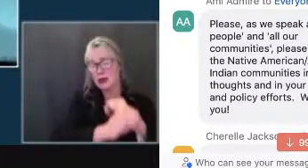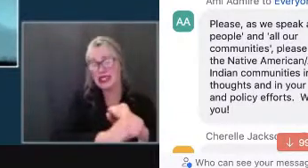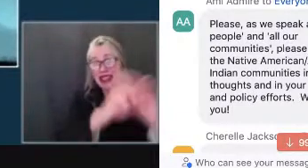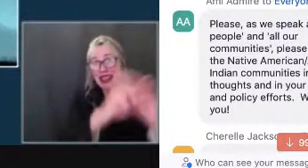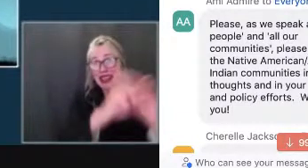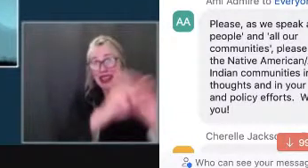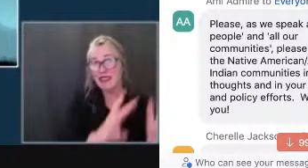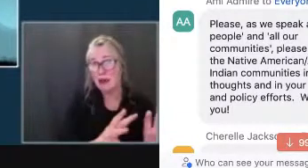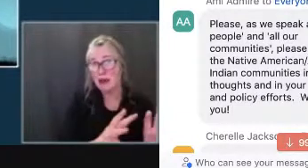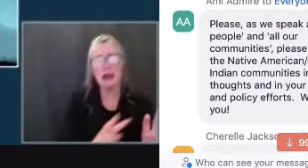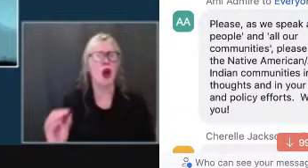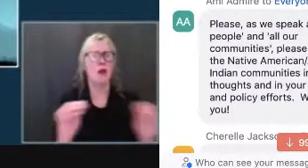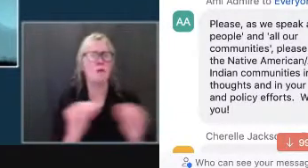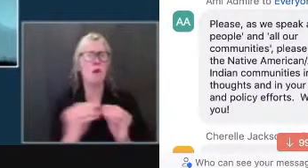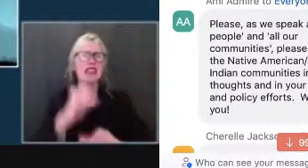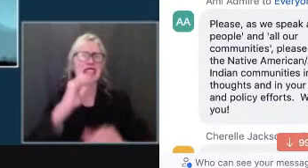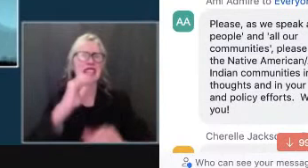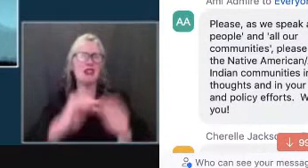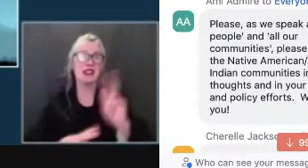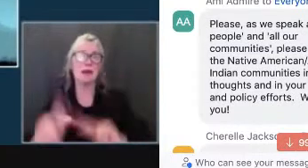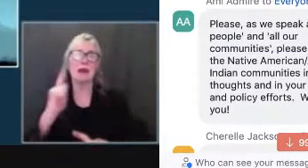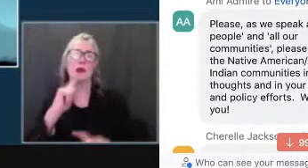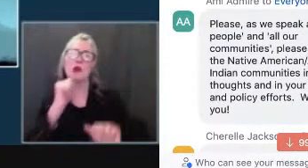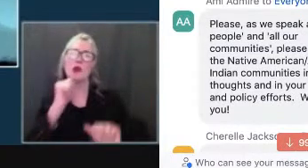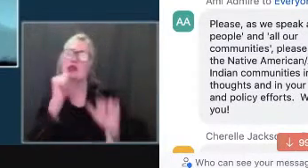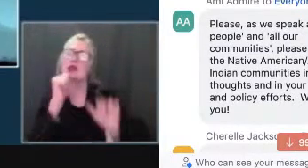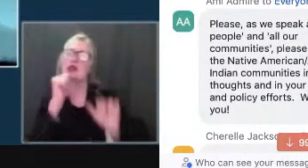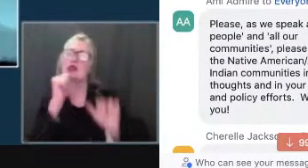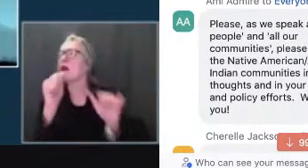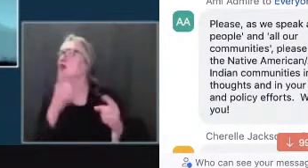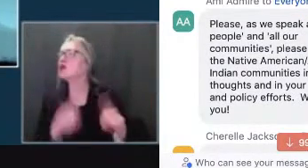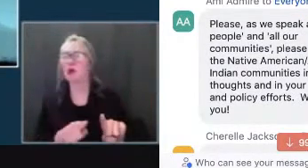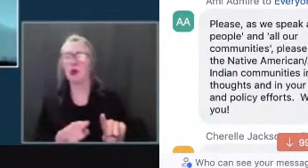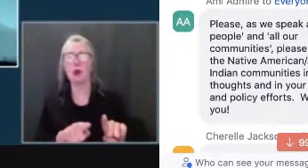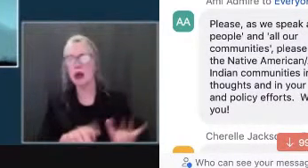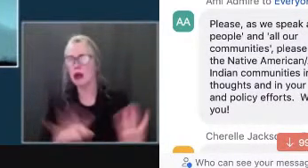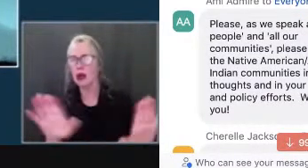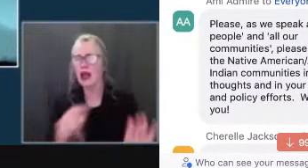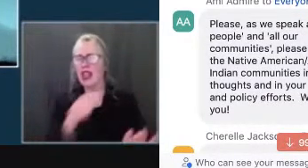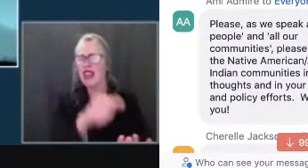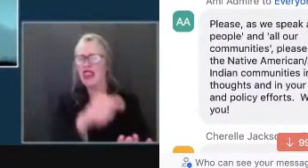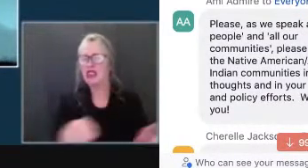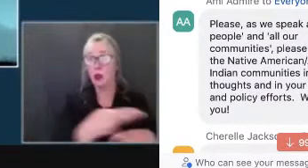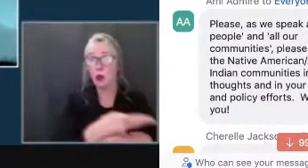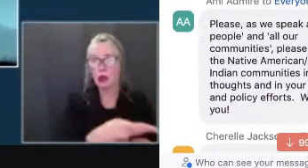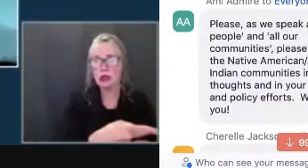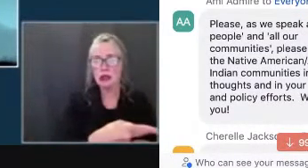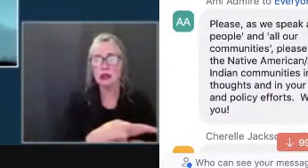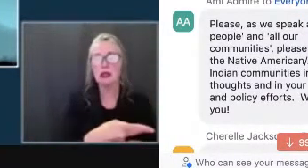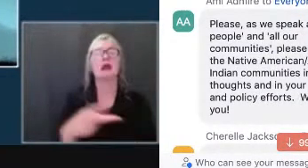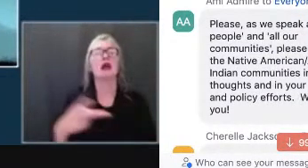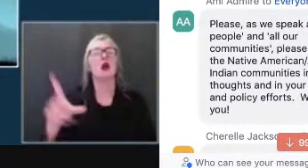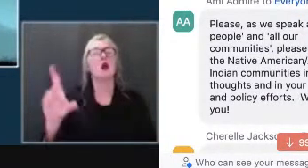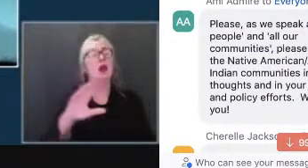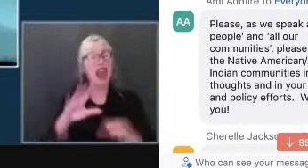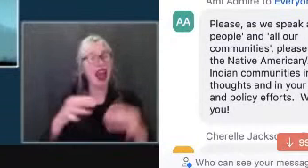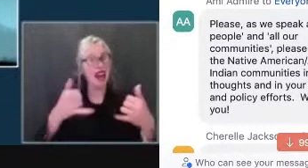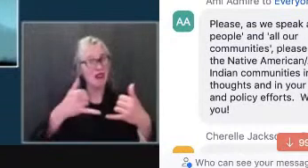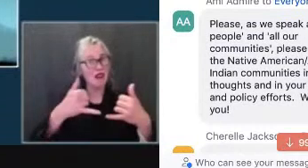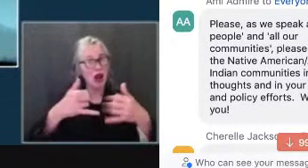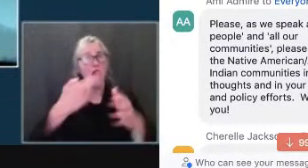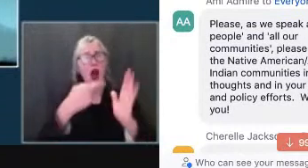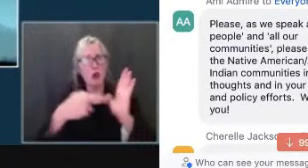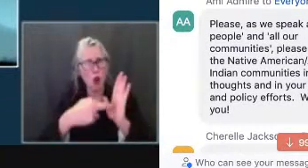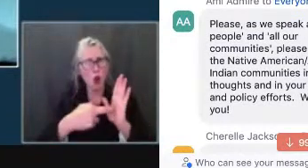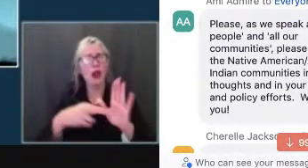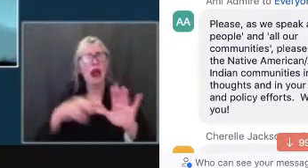afford to wait. Because as California has an outsized burden to play, the Democratic Party has an outsized burden to play, not just to solve the climate